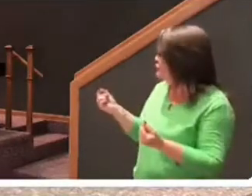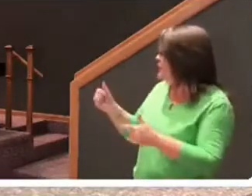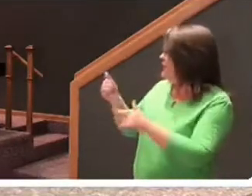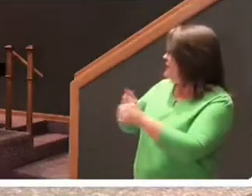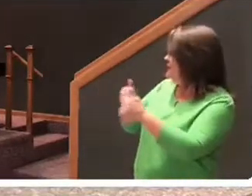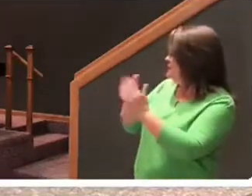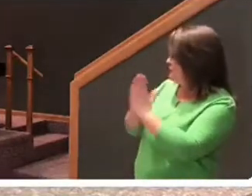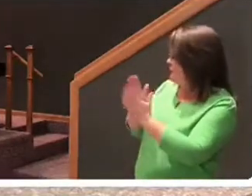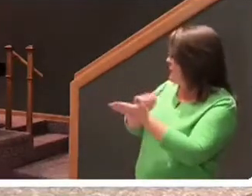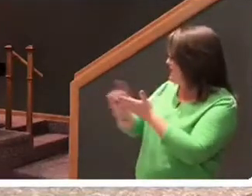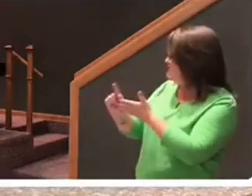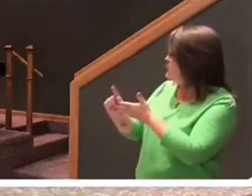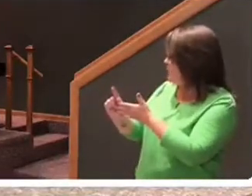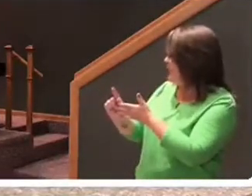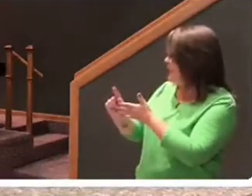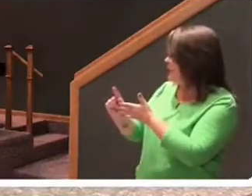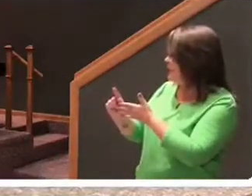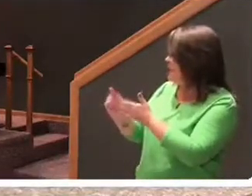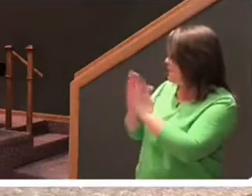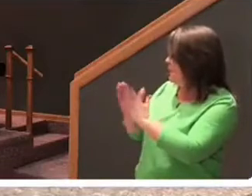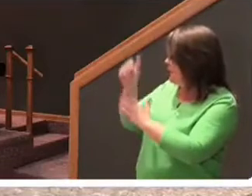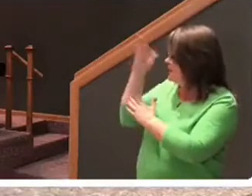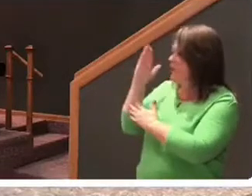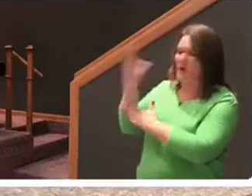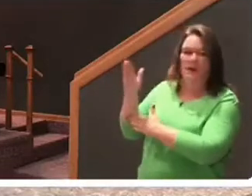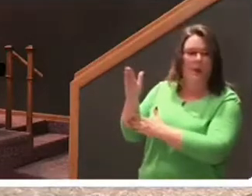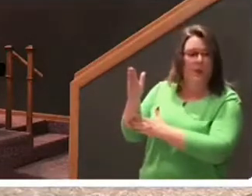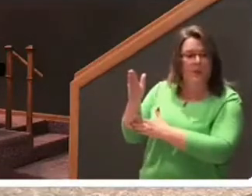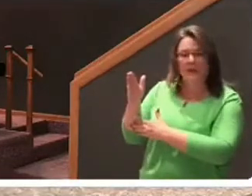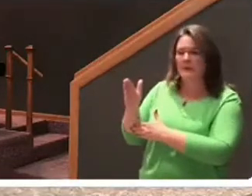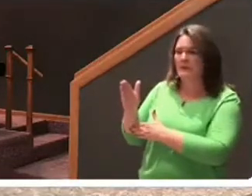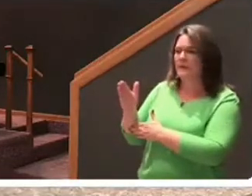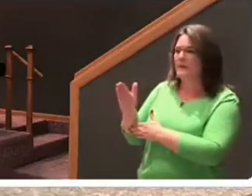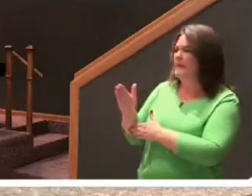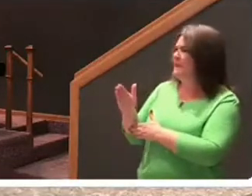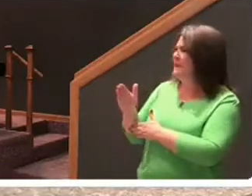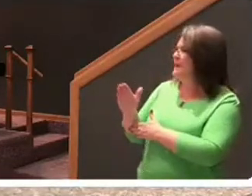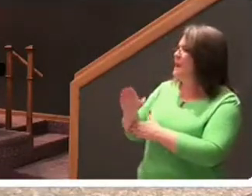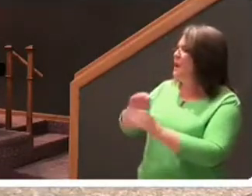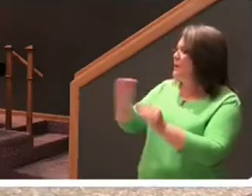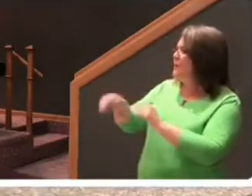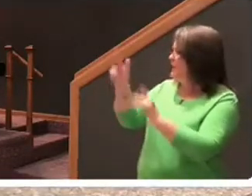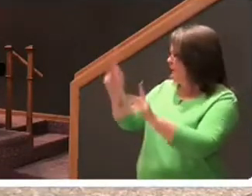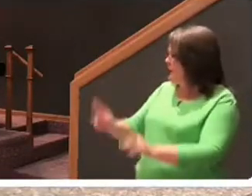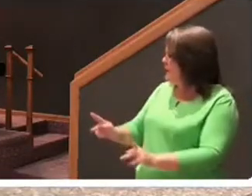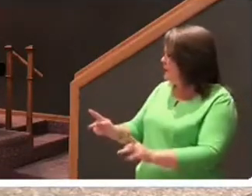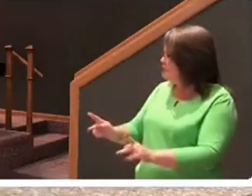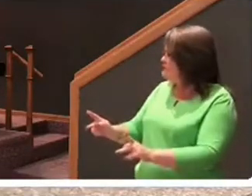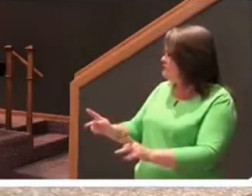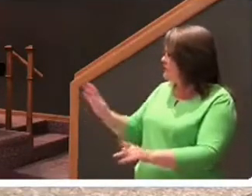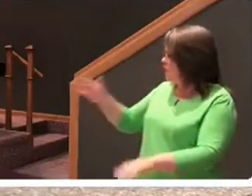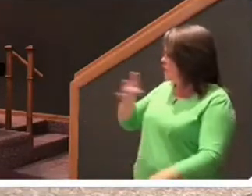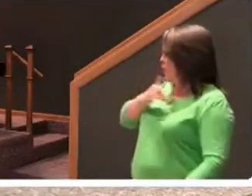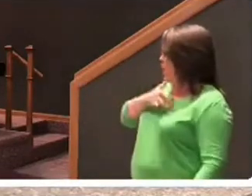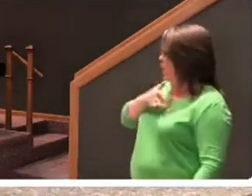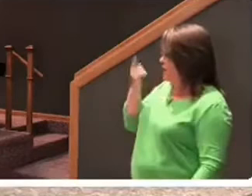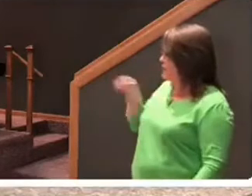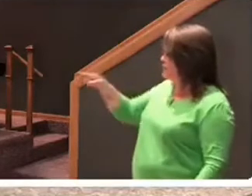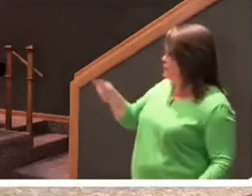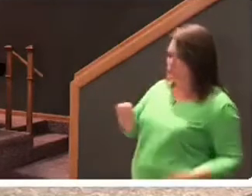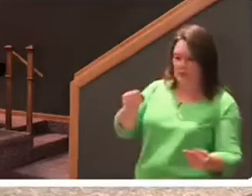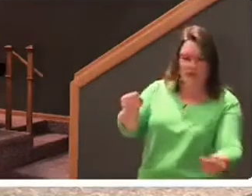pray this week that God will lay somebody else on your heart for you